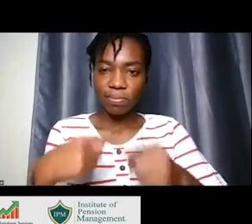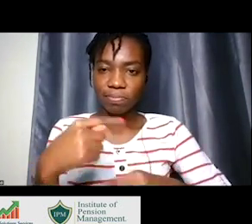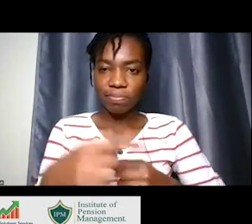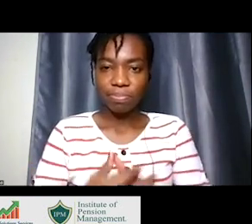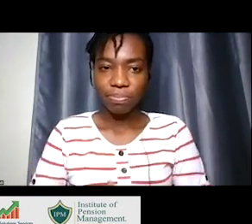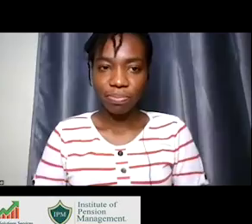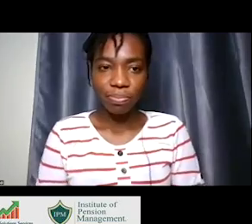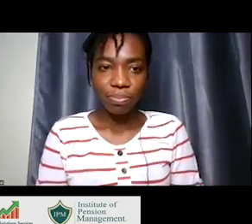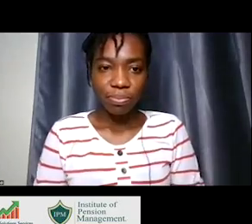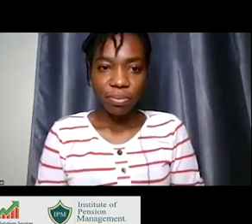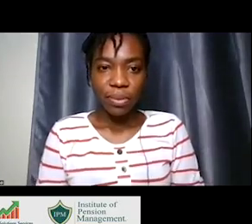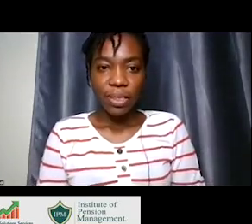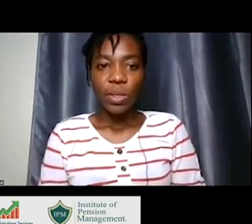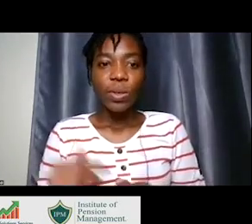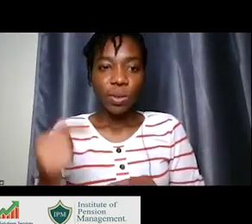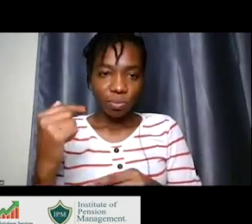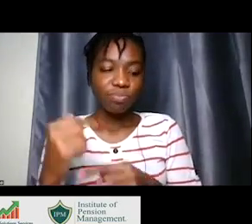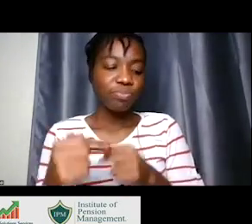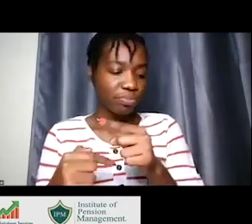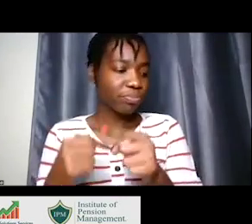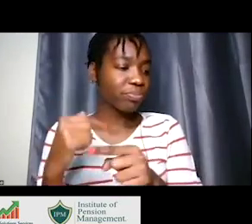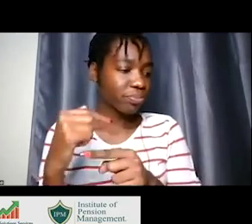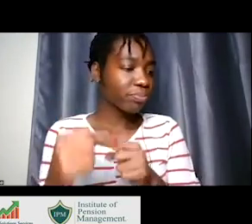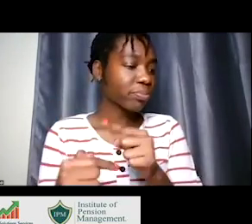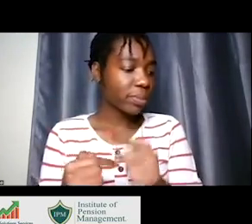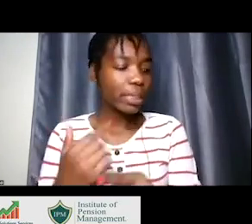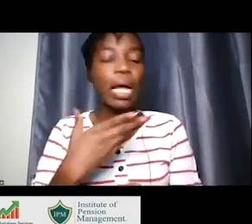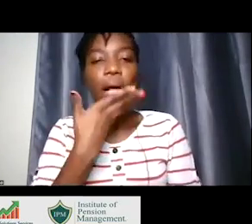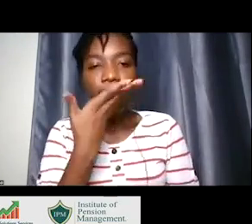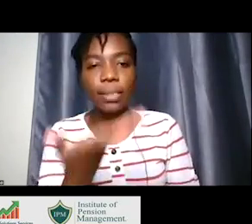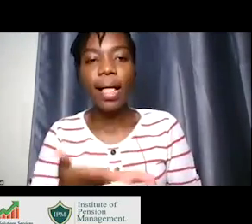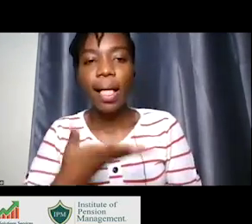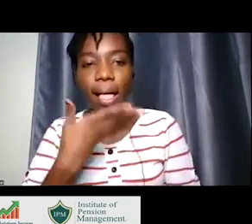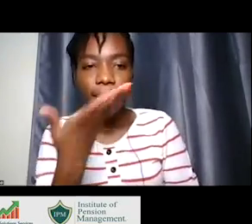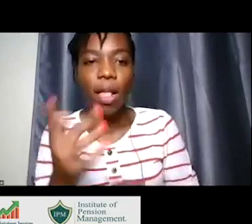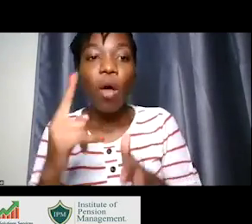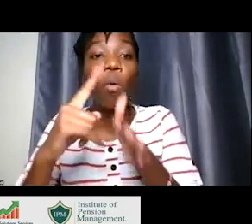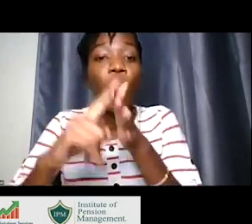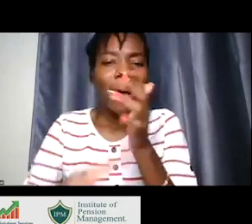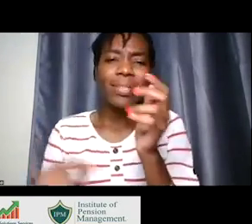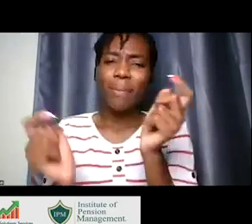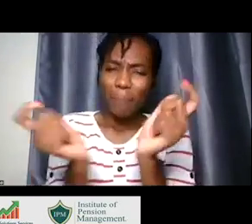Keep the answers coming. What about relationships hurt the most?